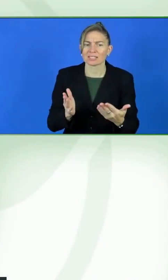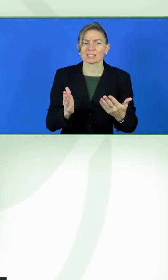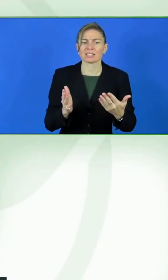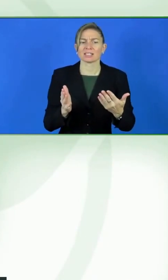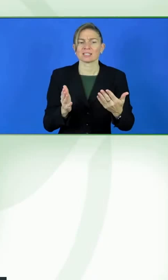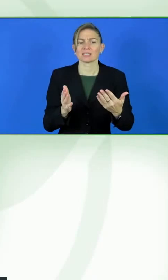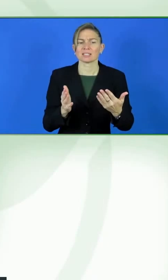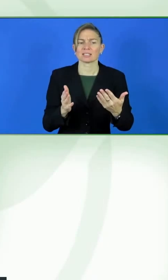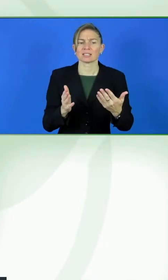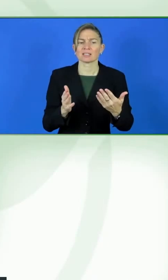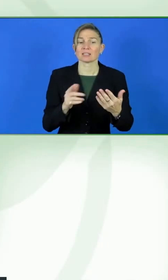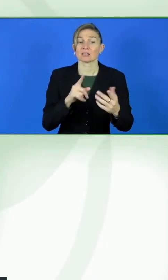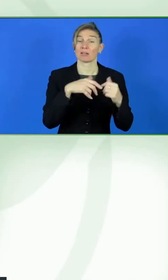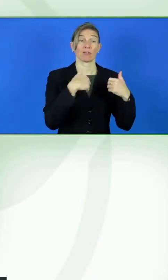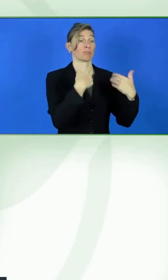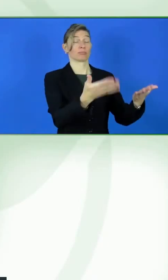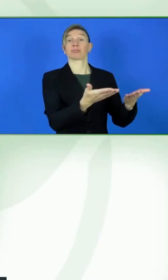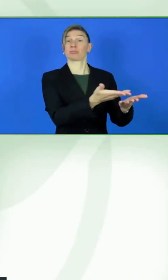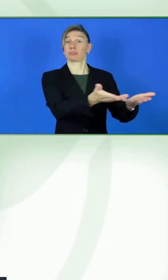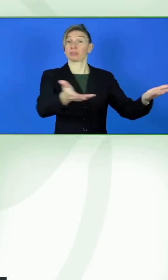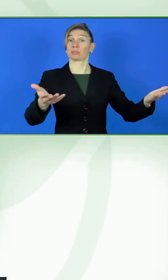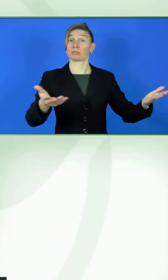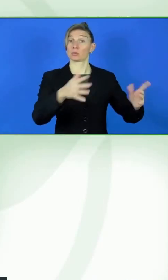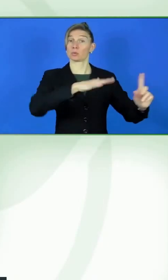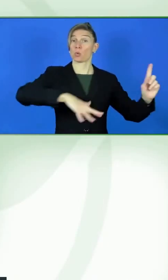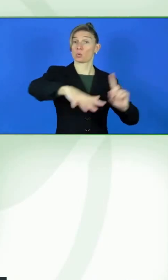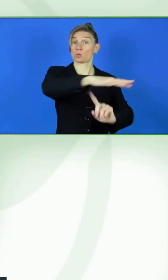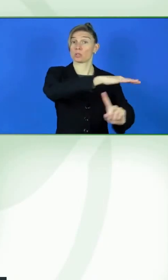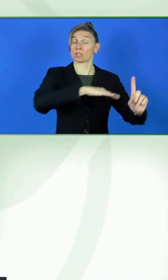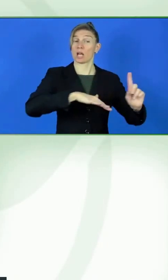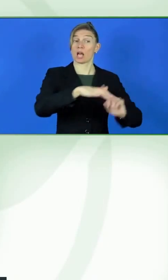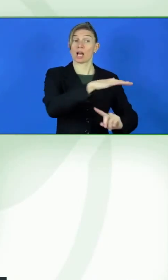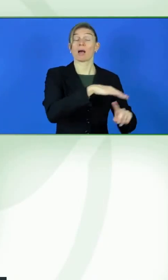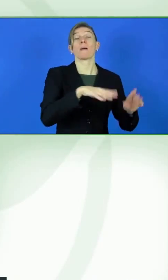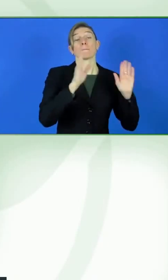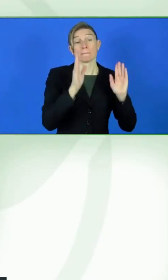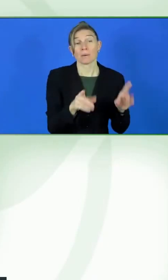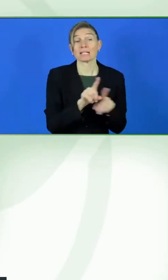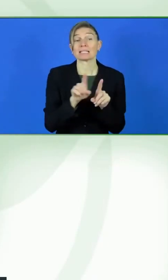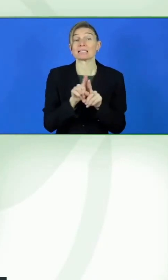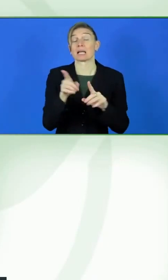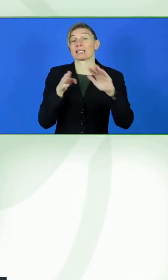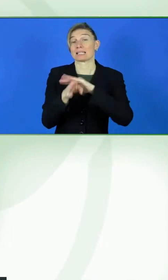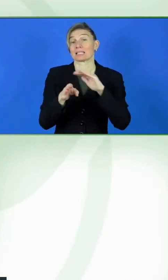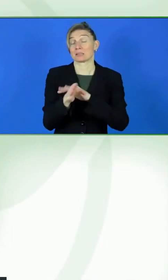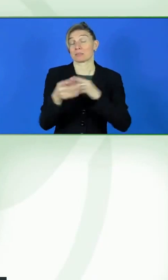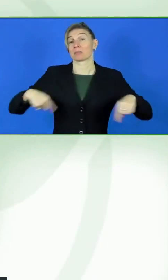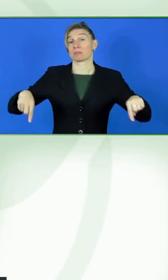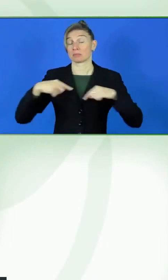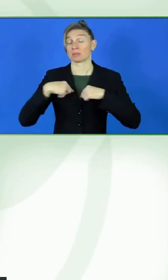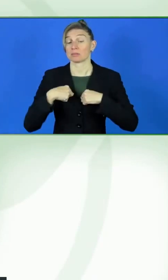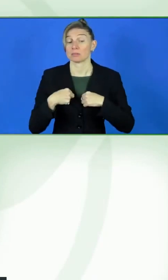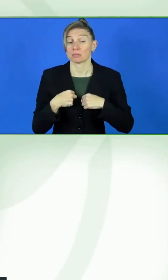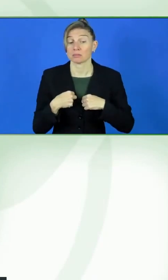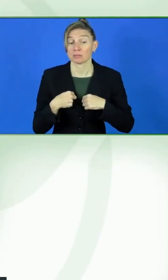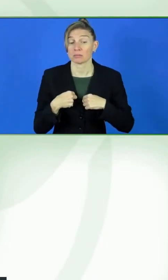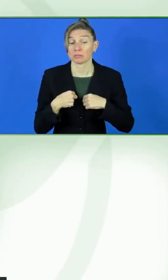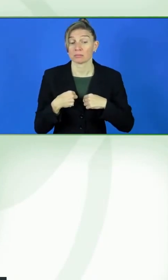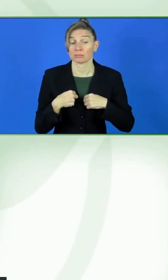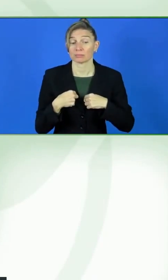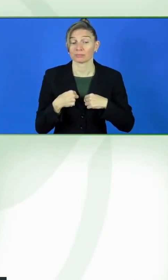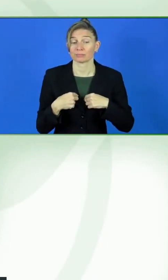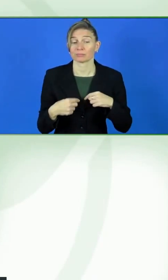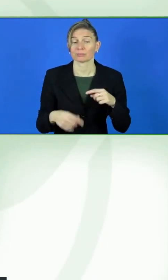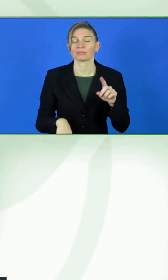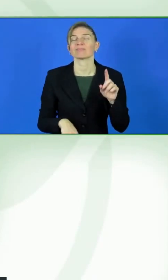society. They are responsible to make them accessible for everyone, including us deaf people. But of course, this is a very